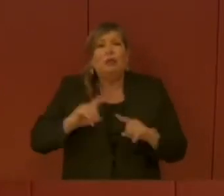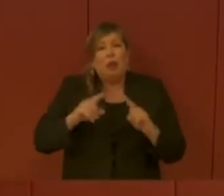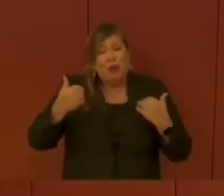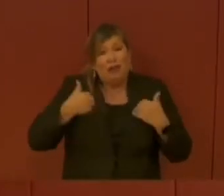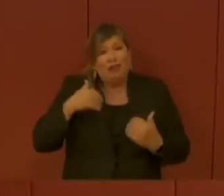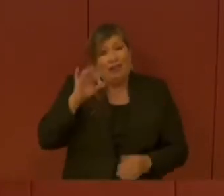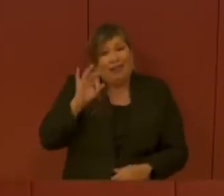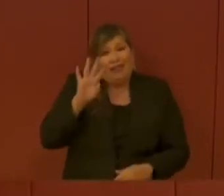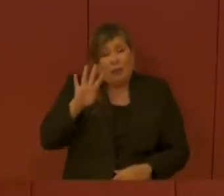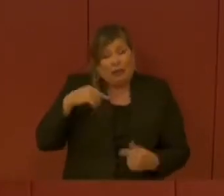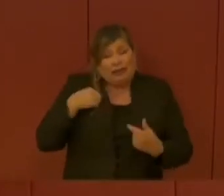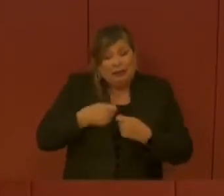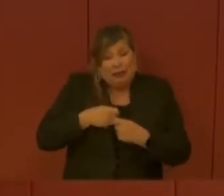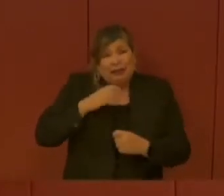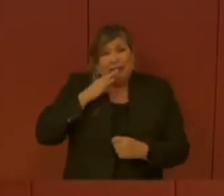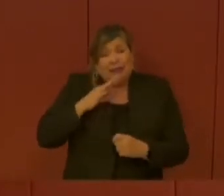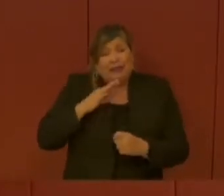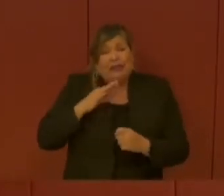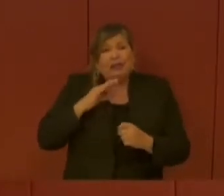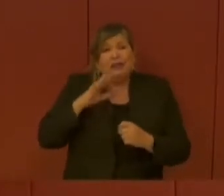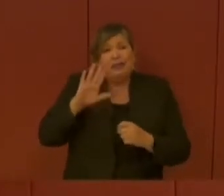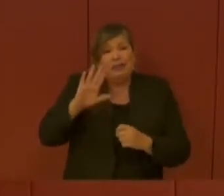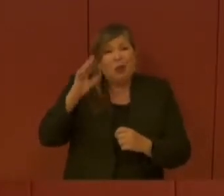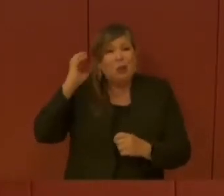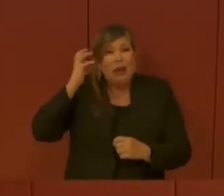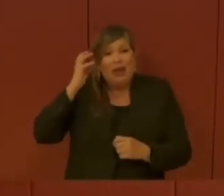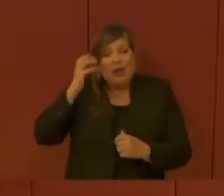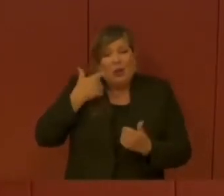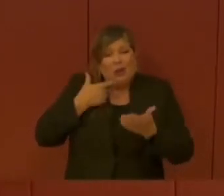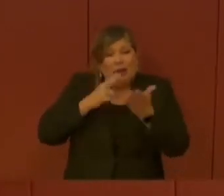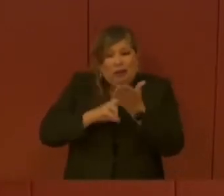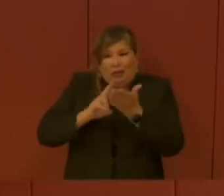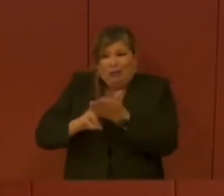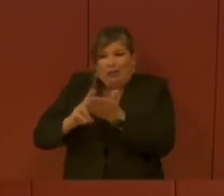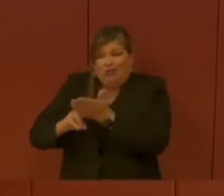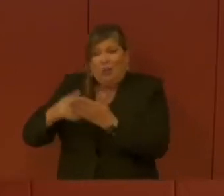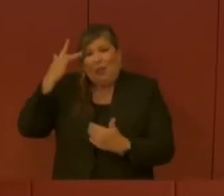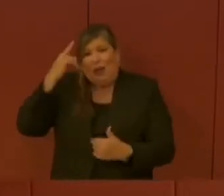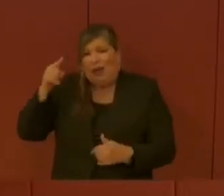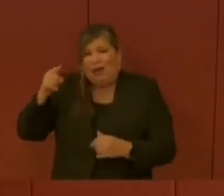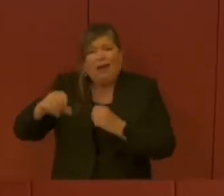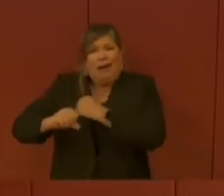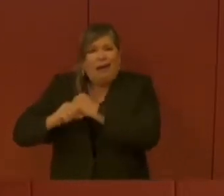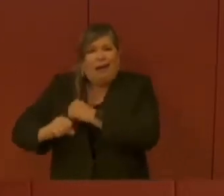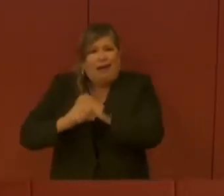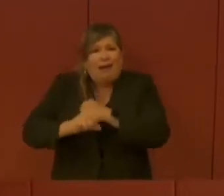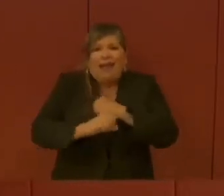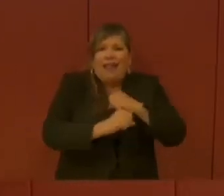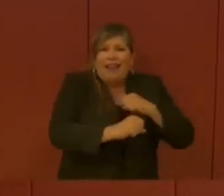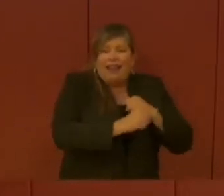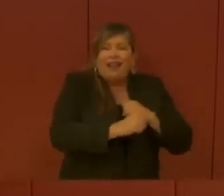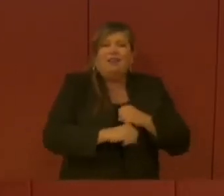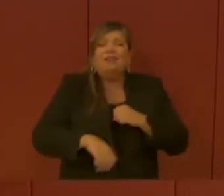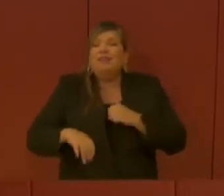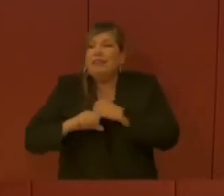radio stations we've contracted with to do targeted ads. We have a third PSA campaign to